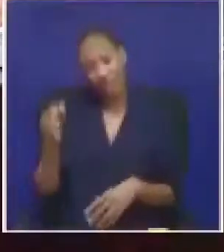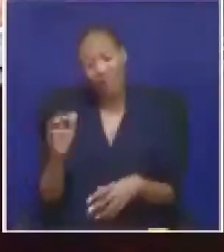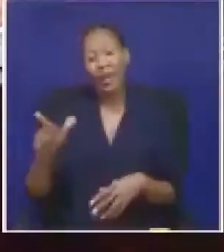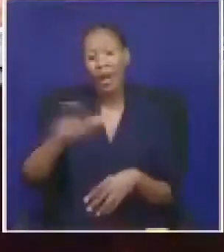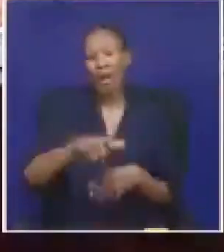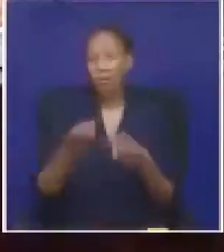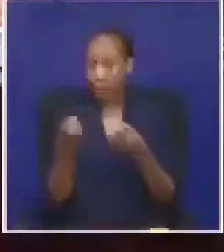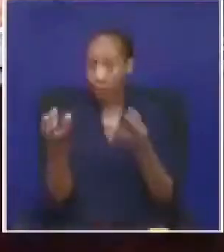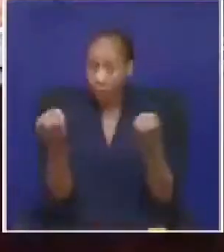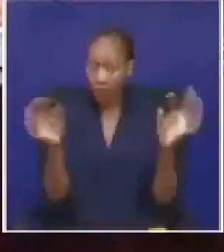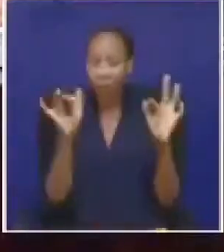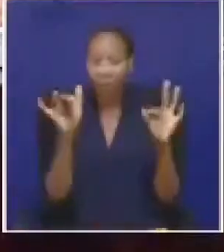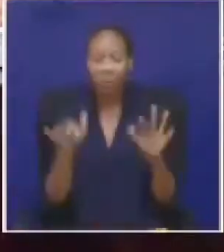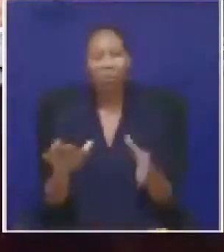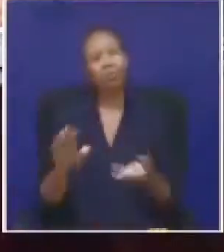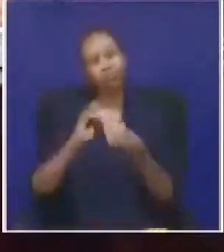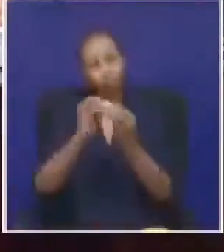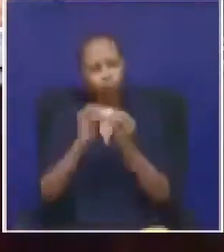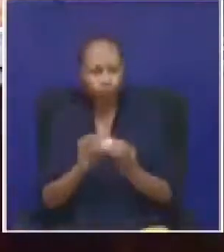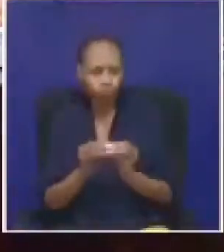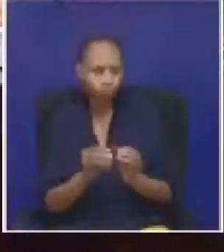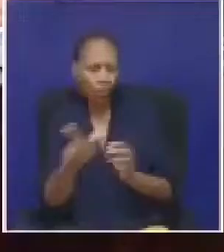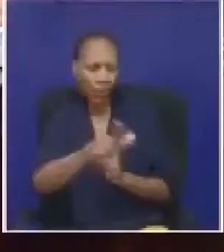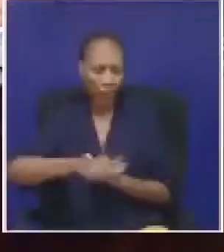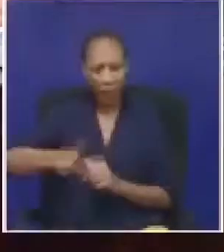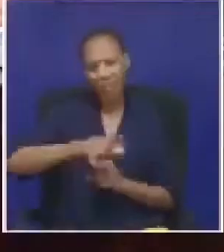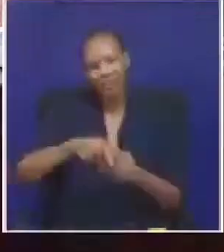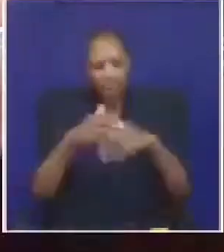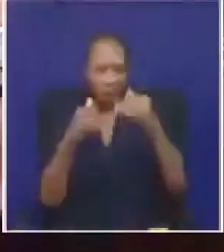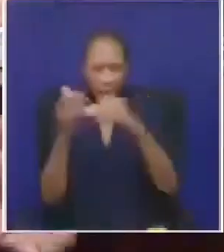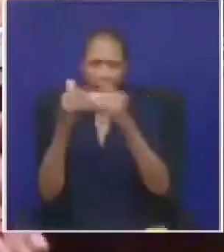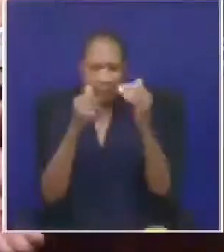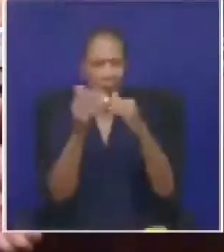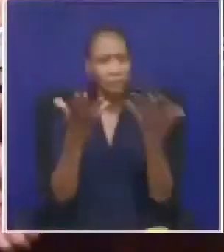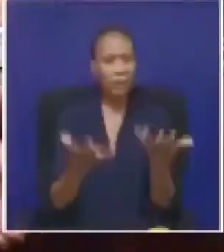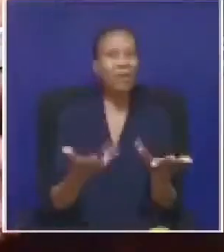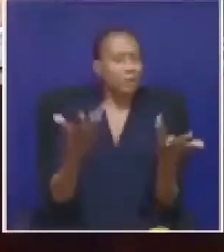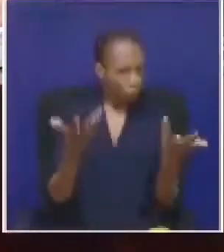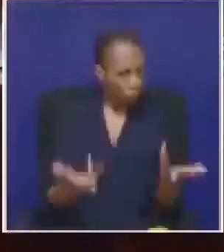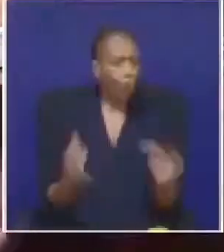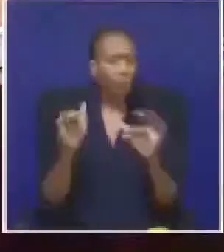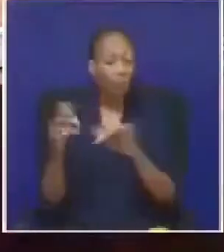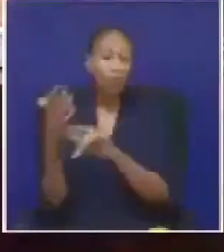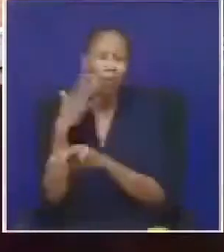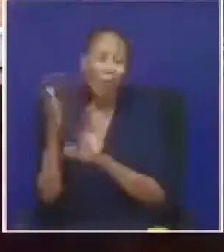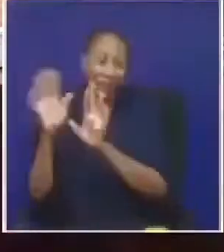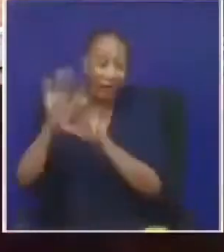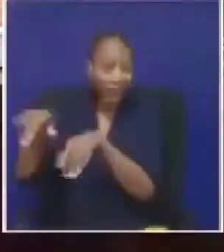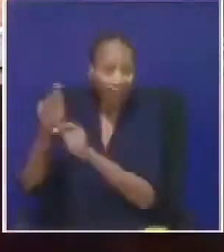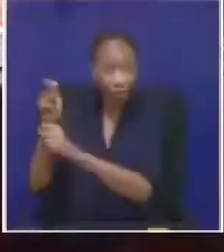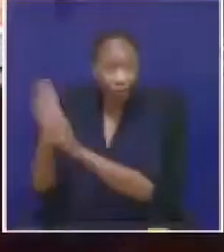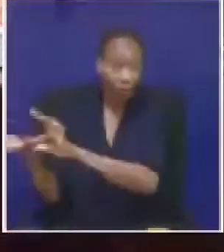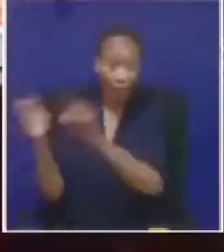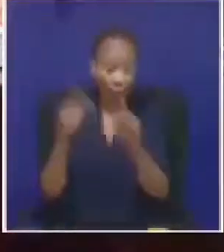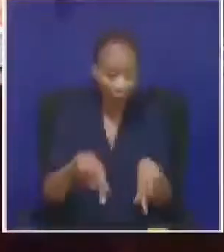land, develop it properly, we will be able to guide urbanization. Otherwise, people will